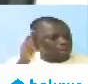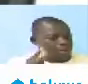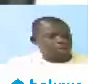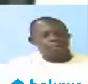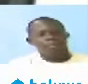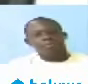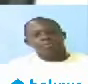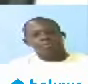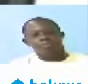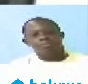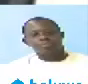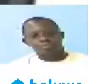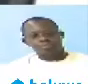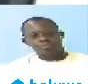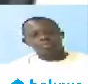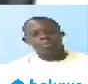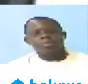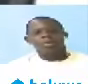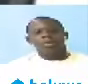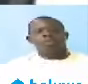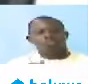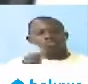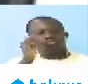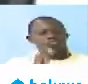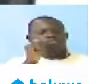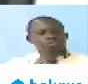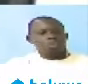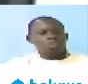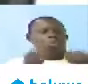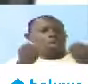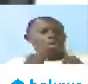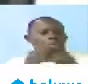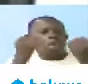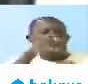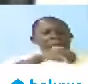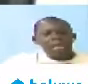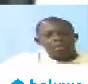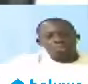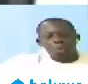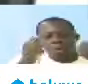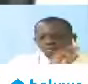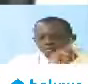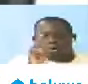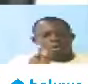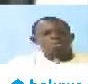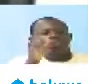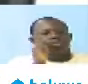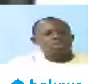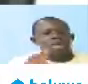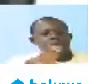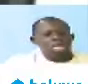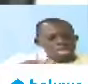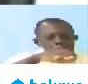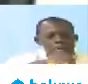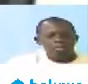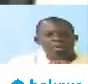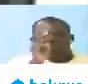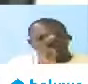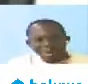broken English. They are broken English. So I tried. So broken away. I tried